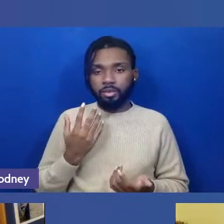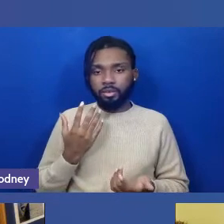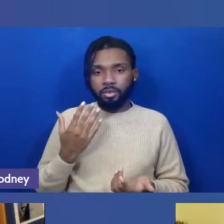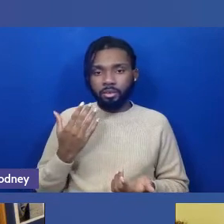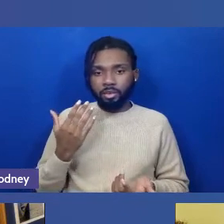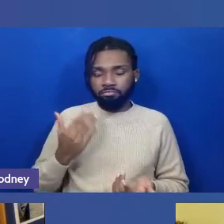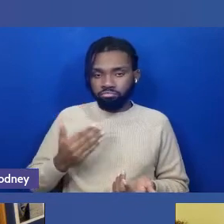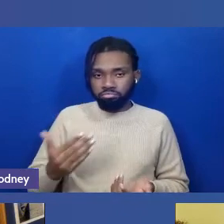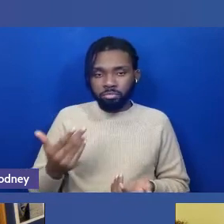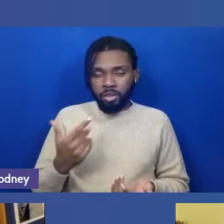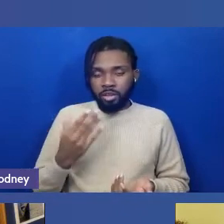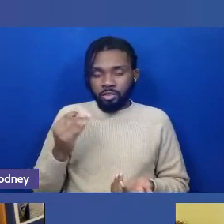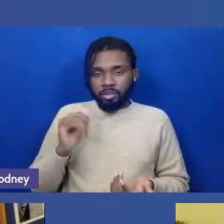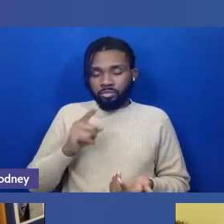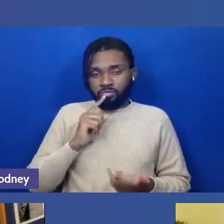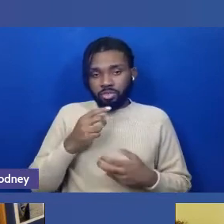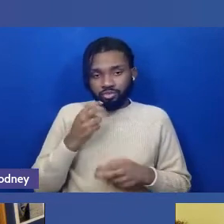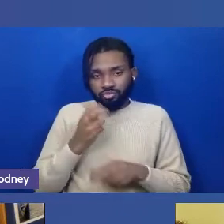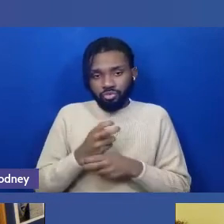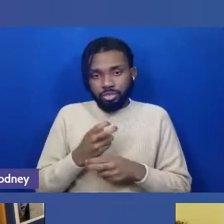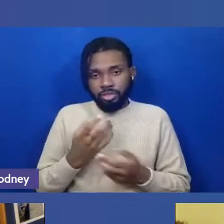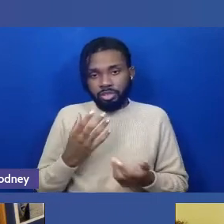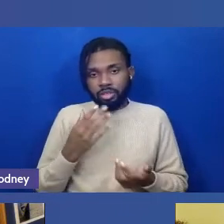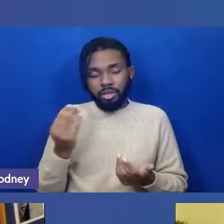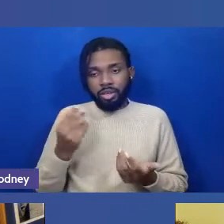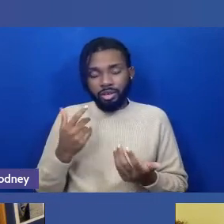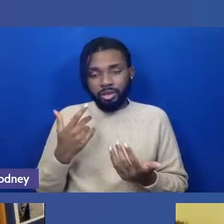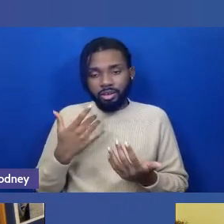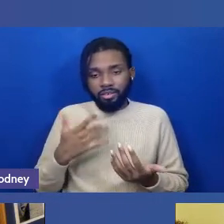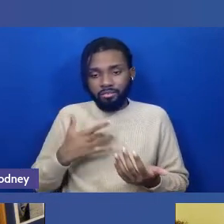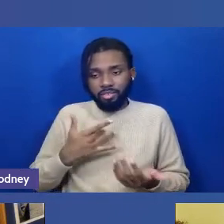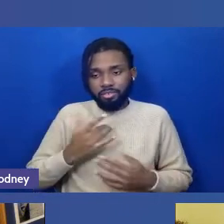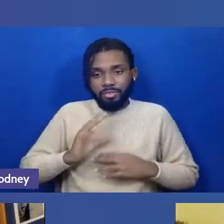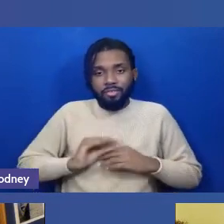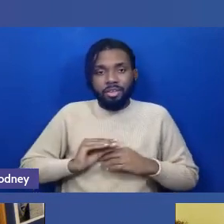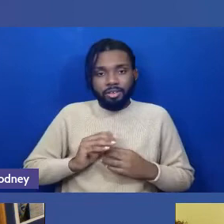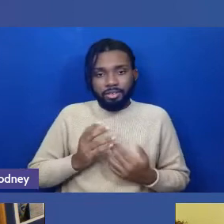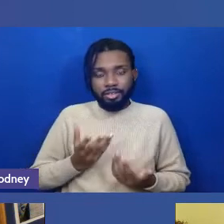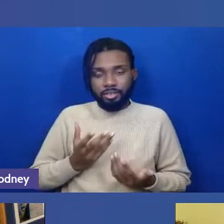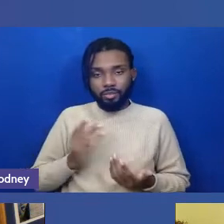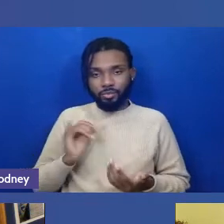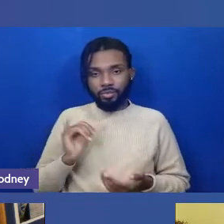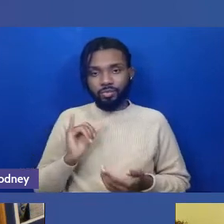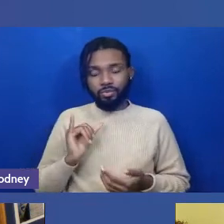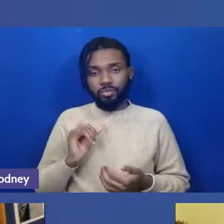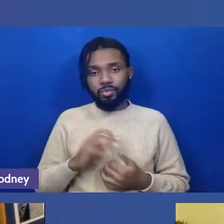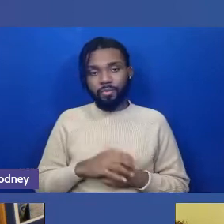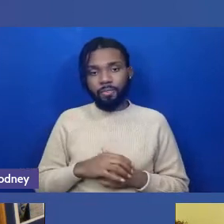it's very tricky and deflating, to say the least. So I think what you